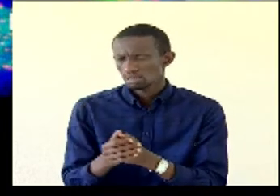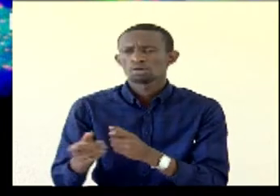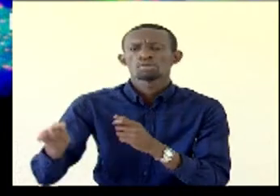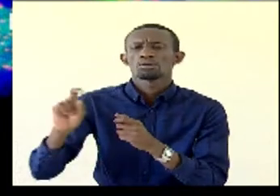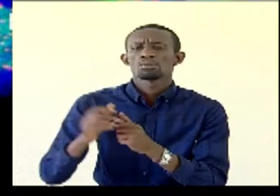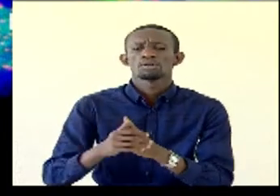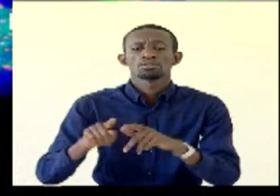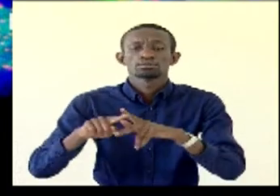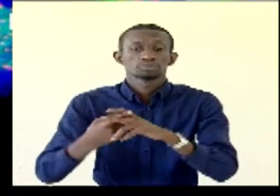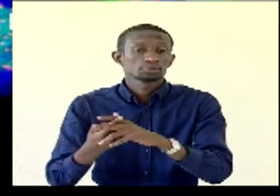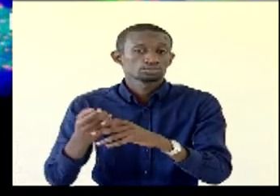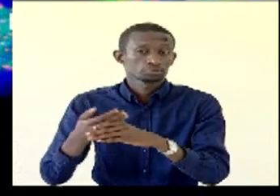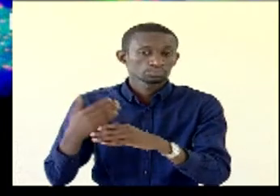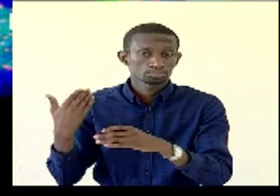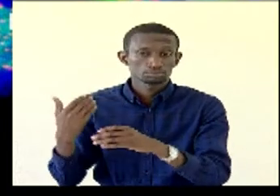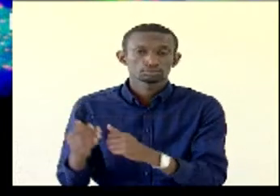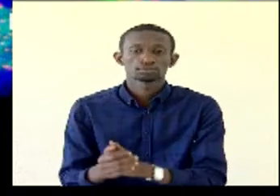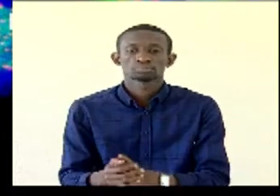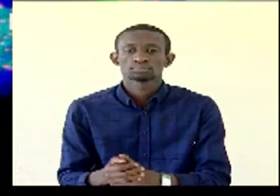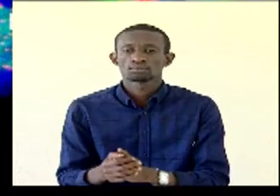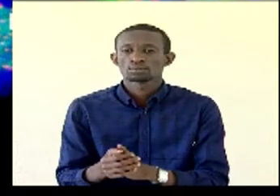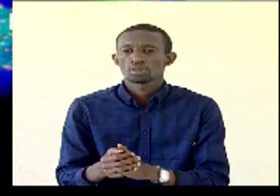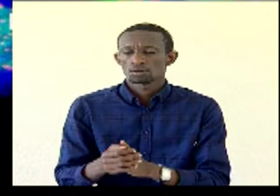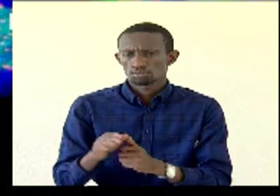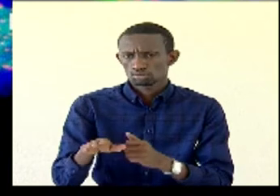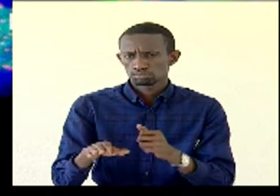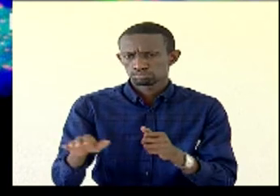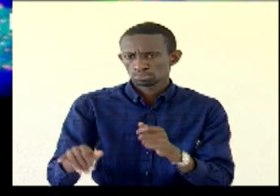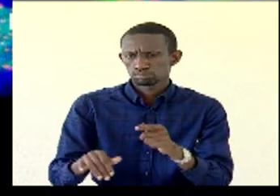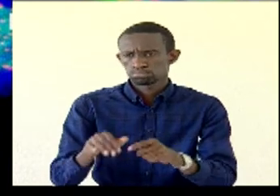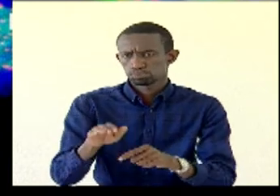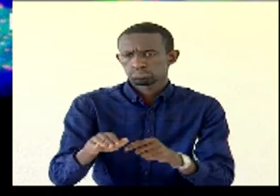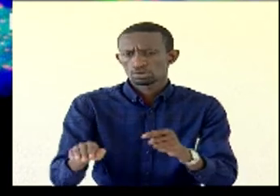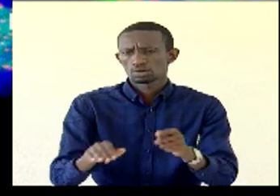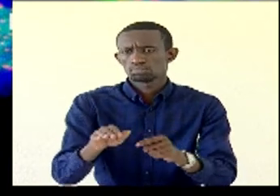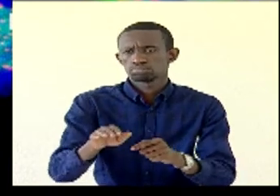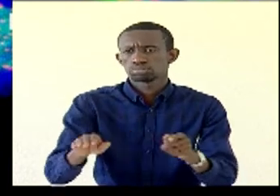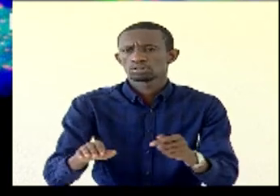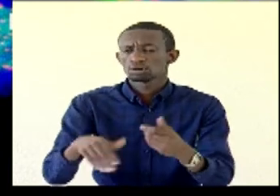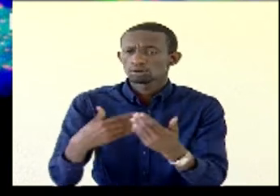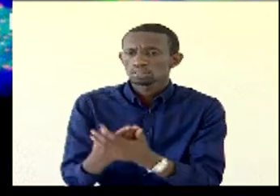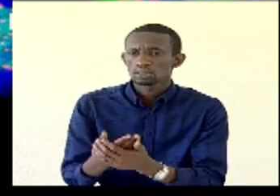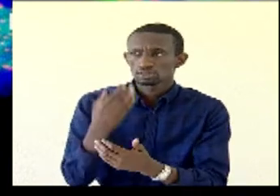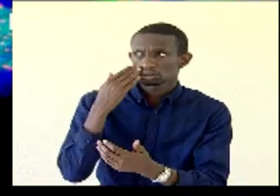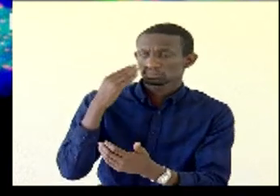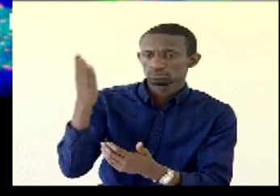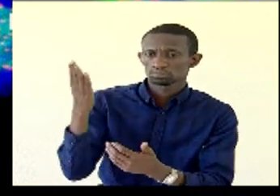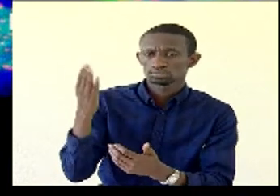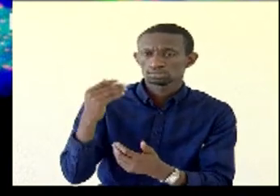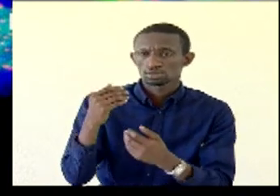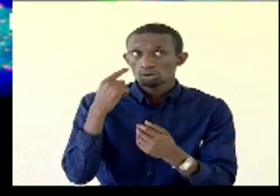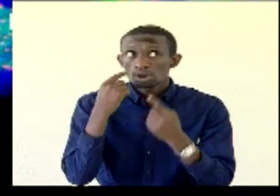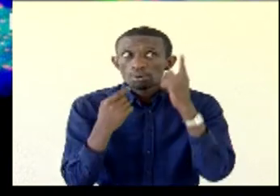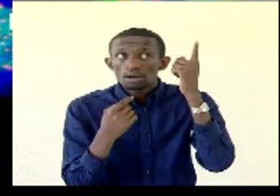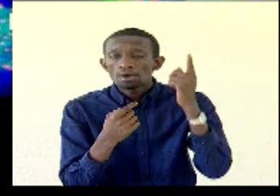from here then i would go round move move up when i reach here guess what happens cell